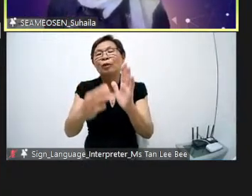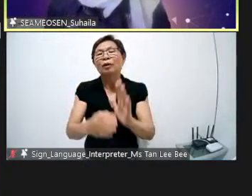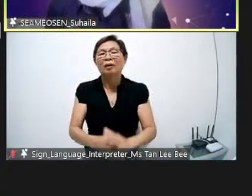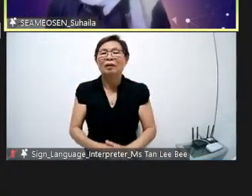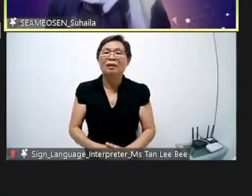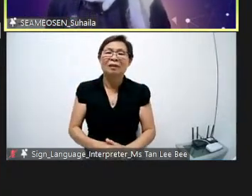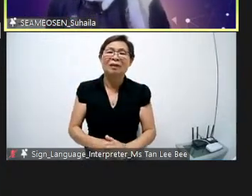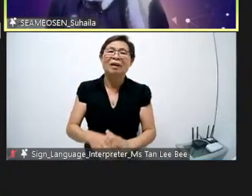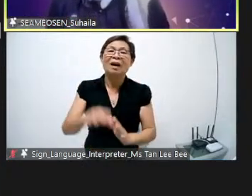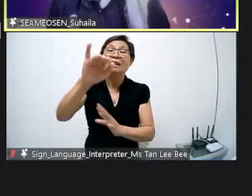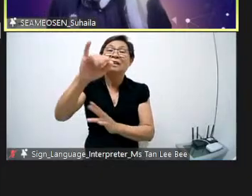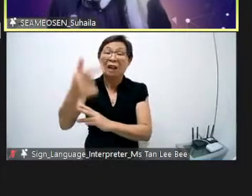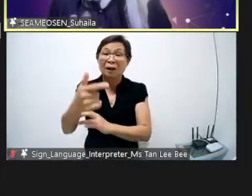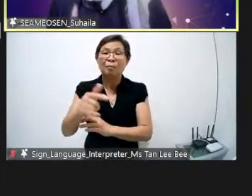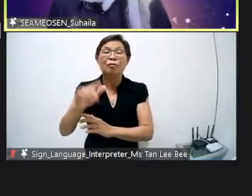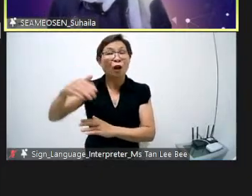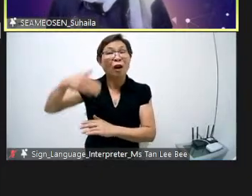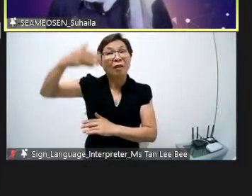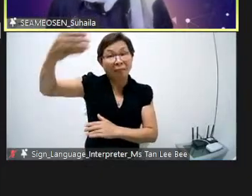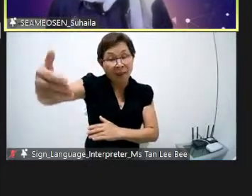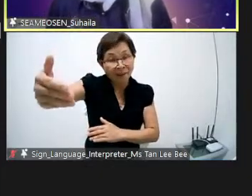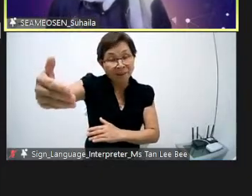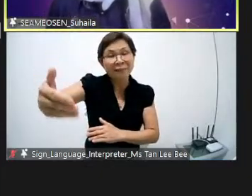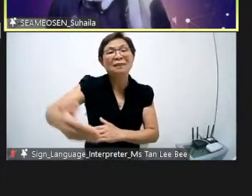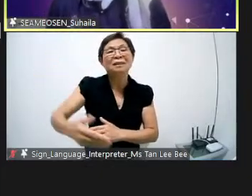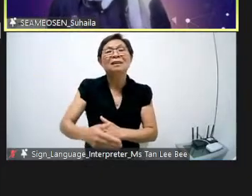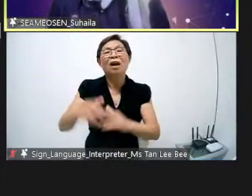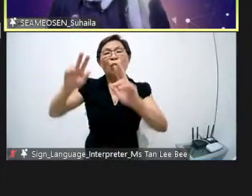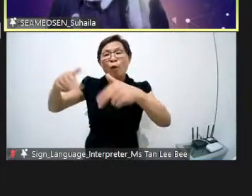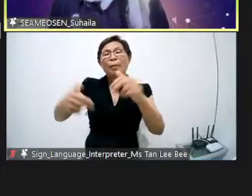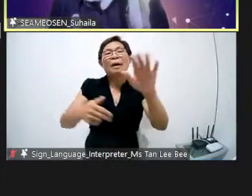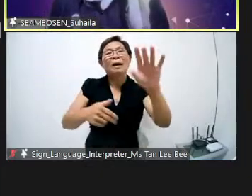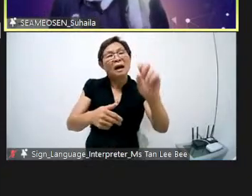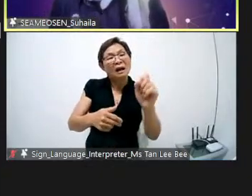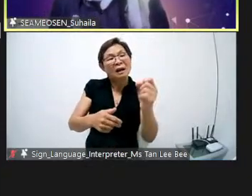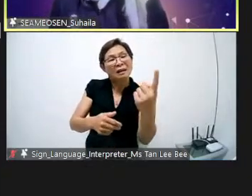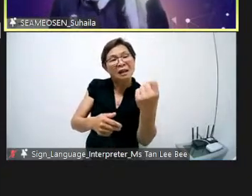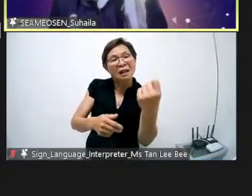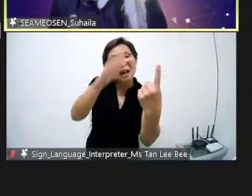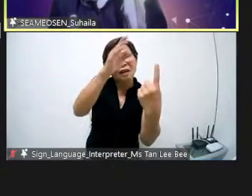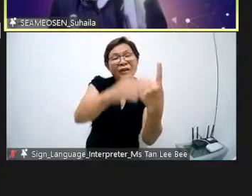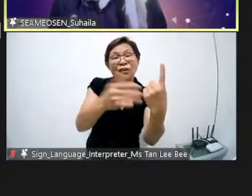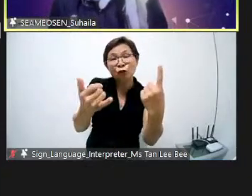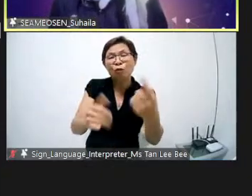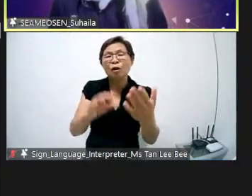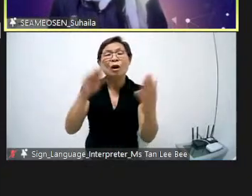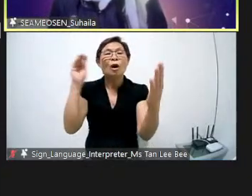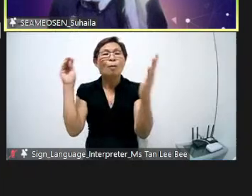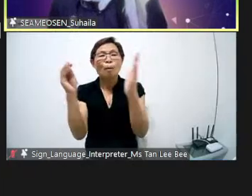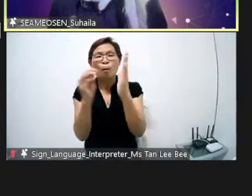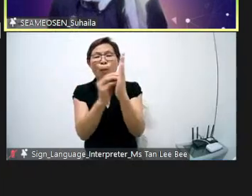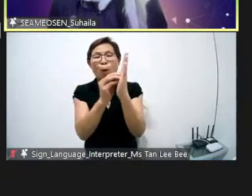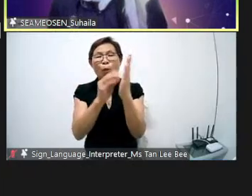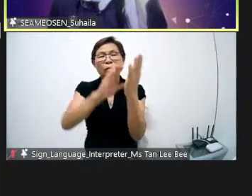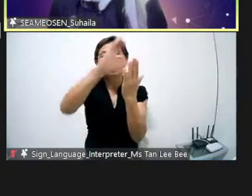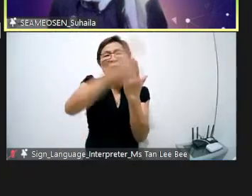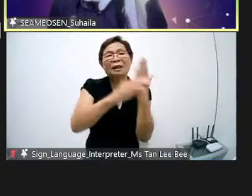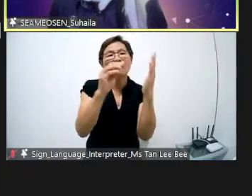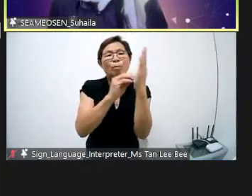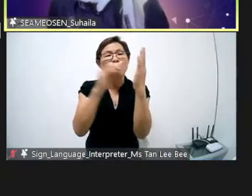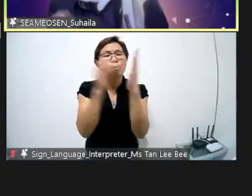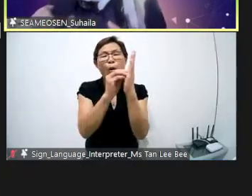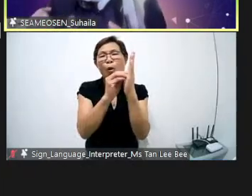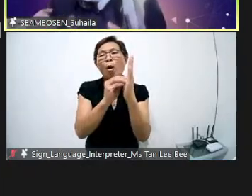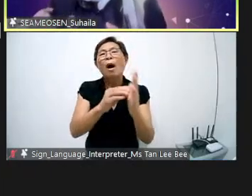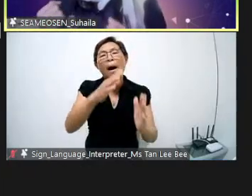upcoming webinar on 11 June. Okay, so mark your calendar for the next webinar, Parent-Teacher